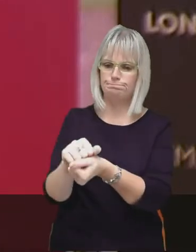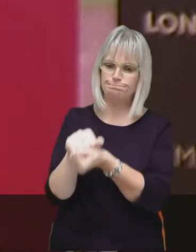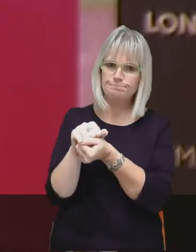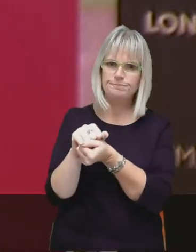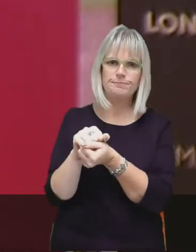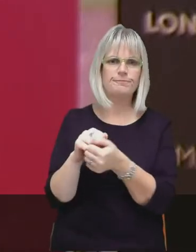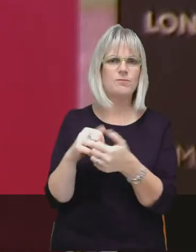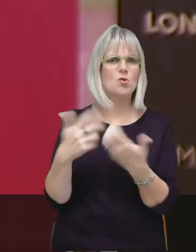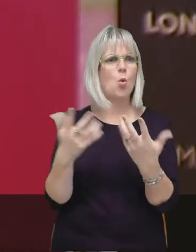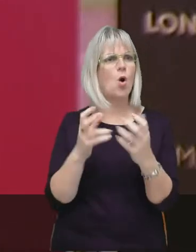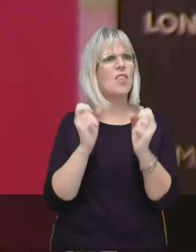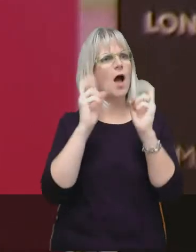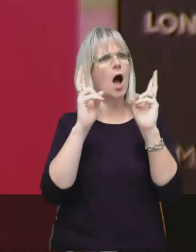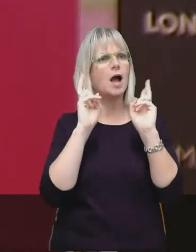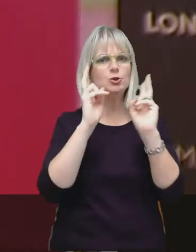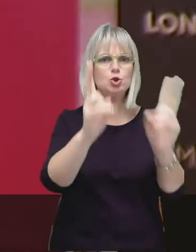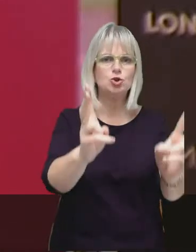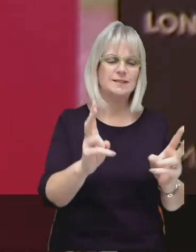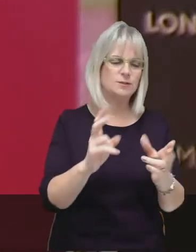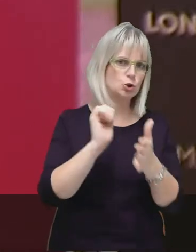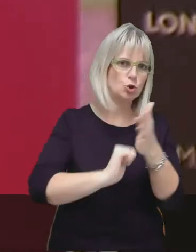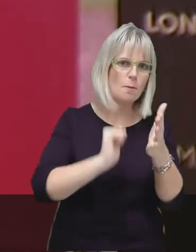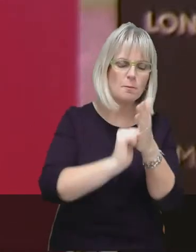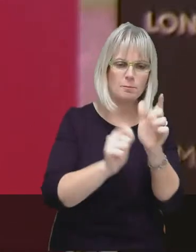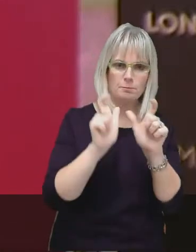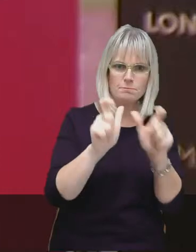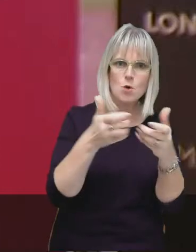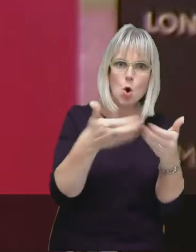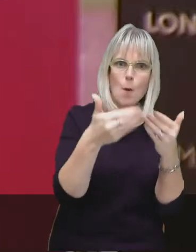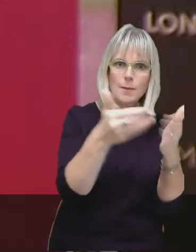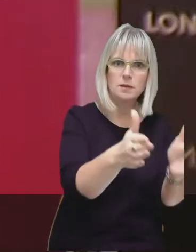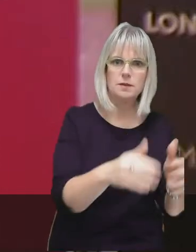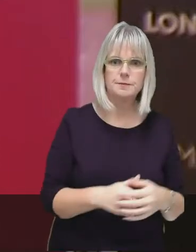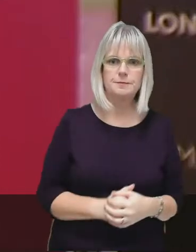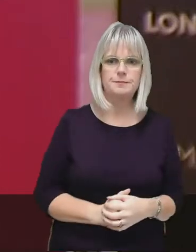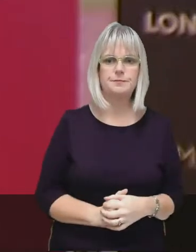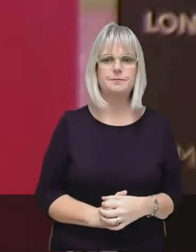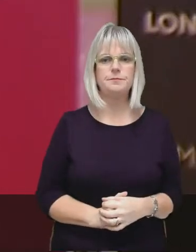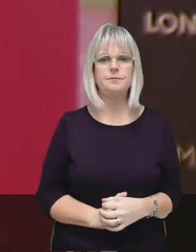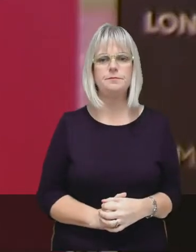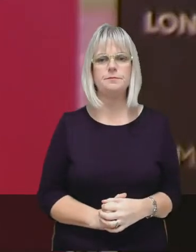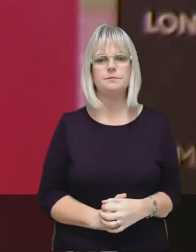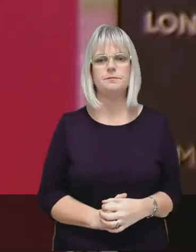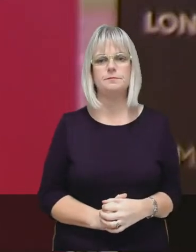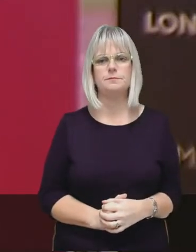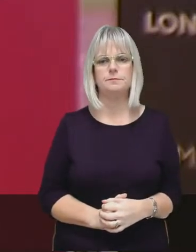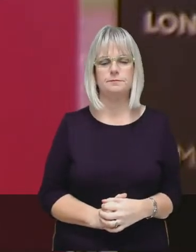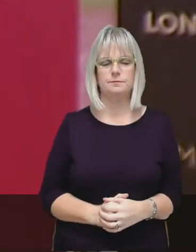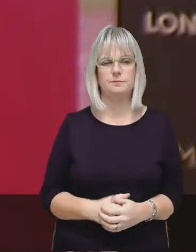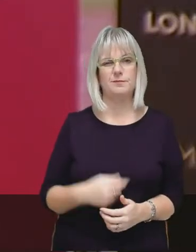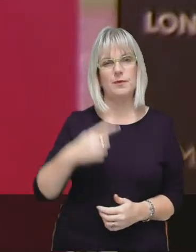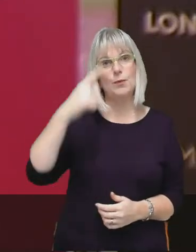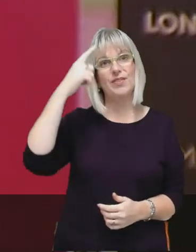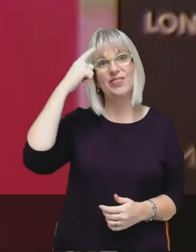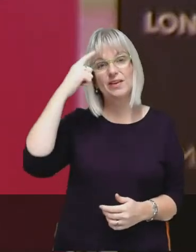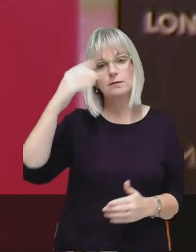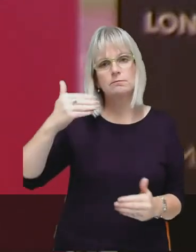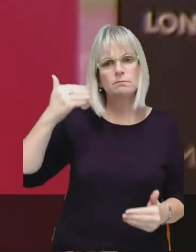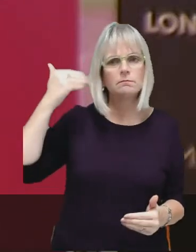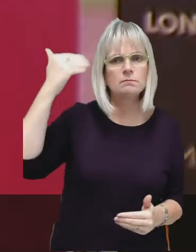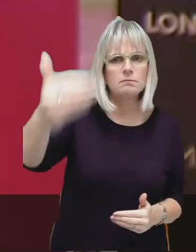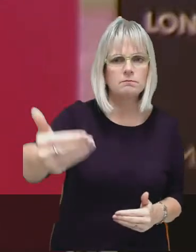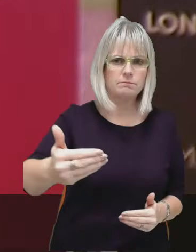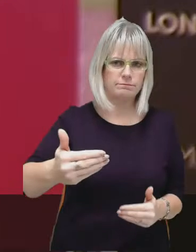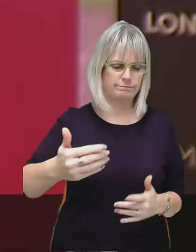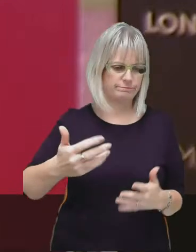Beyond COVID-19, fire safety of cladding in blocks is a pressing issue for thousands of